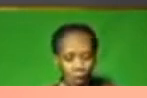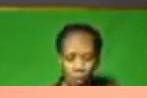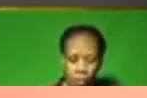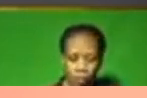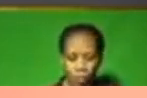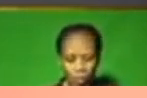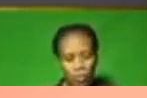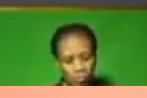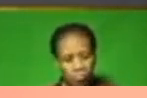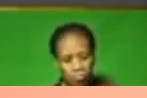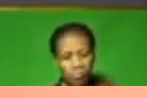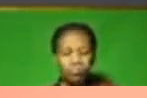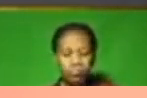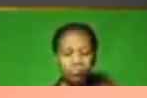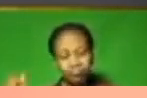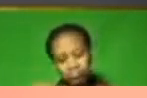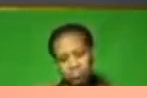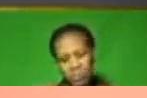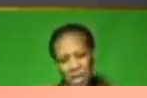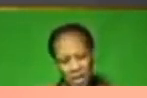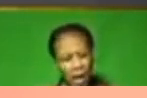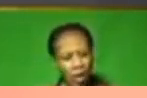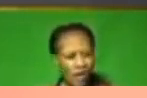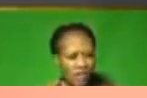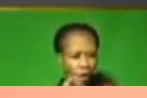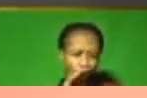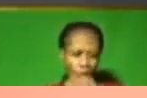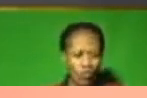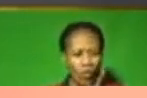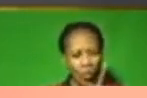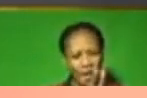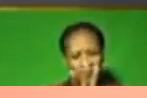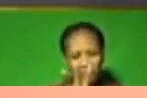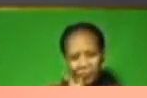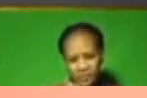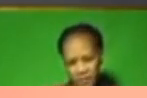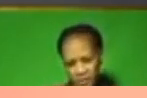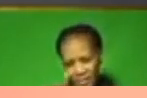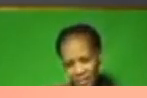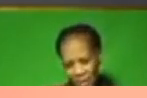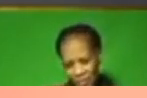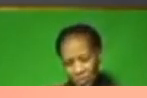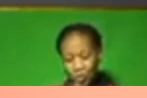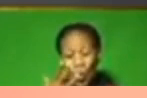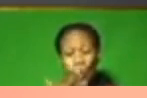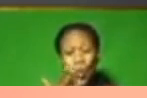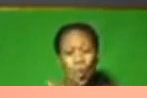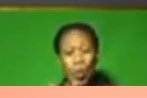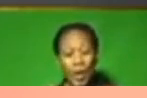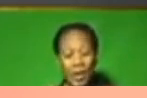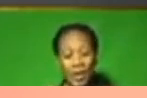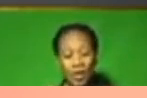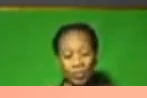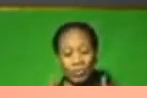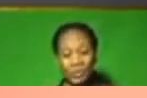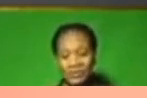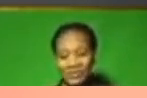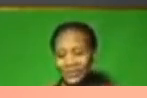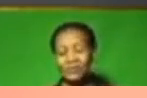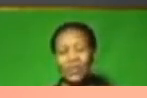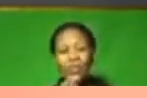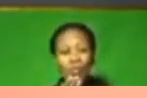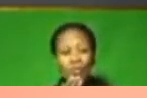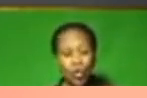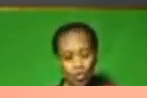momentum, having created over 150,000 work experience opportunities for young people.